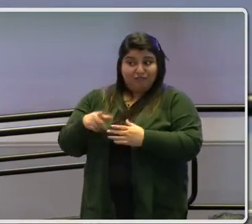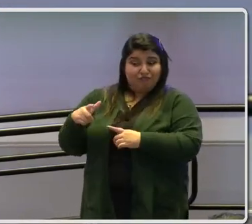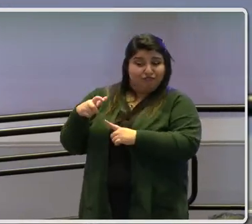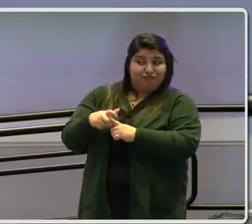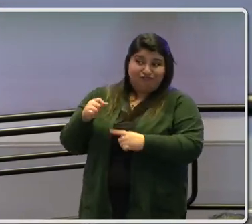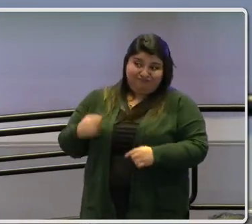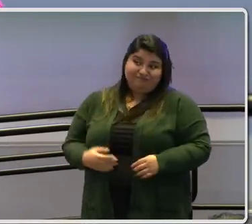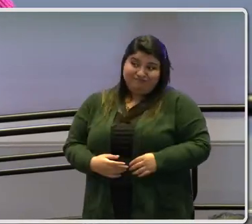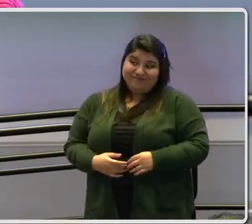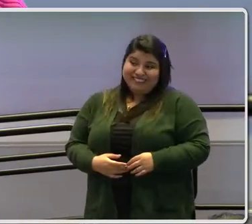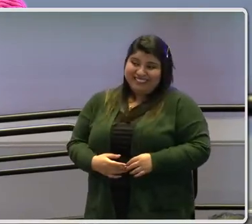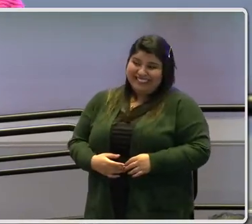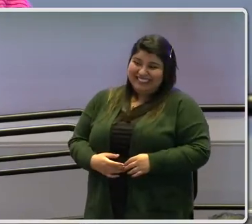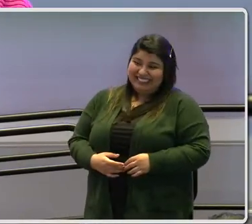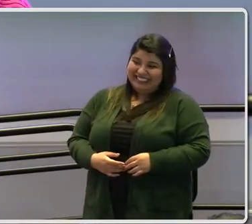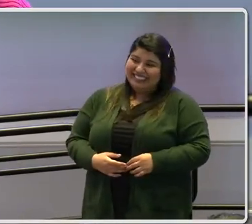boss.